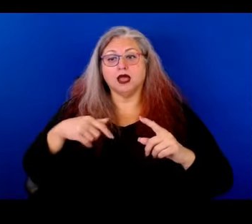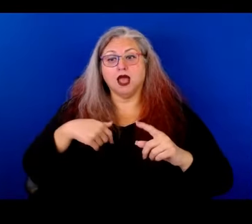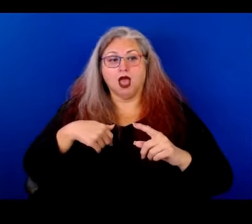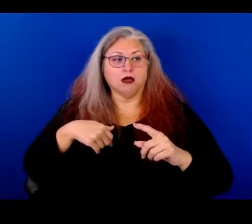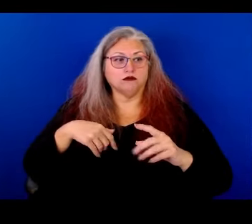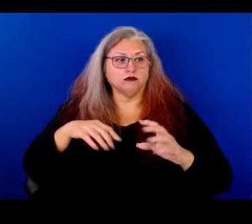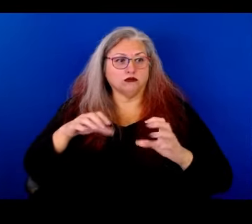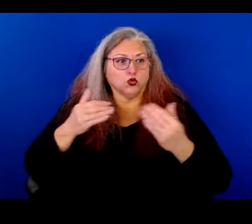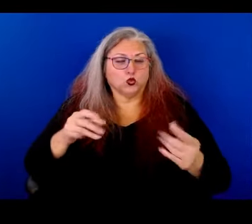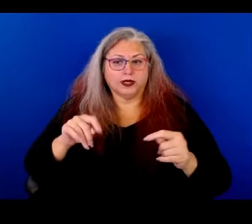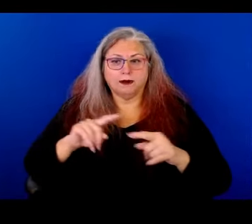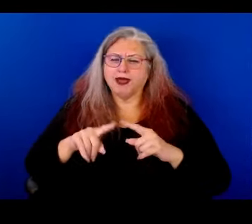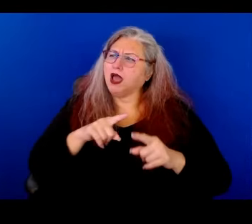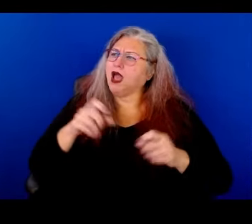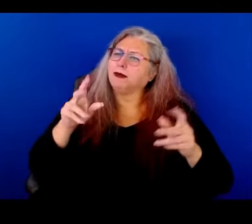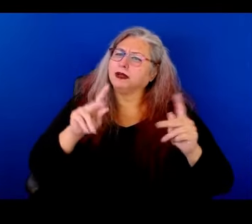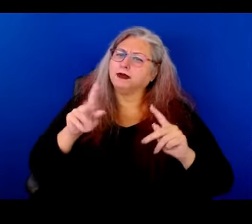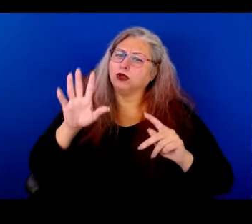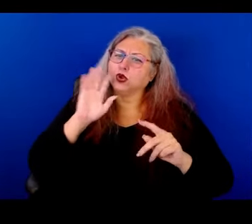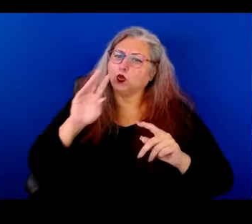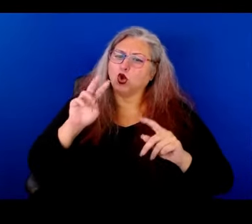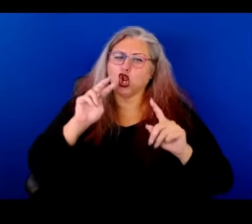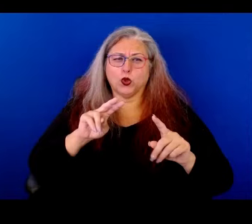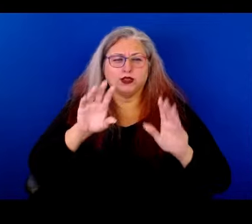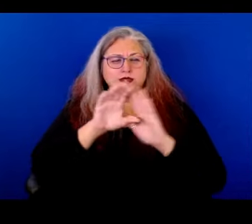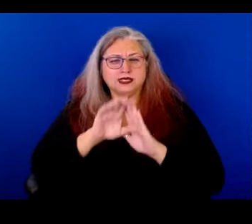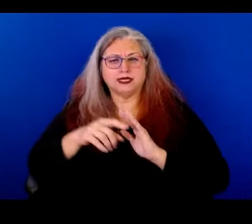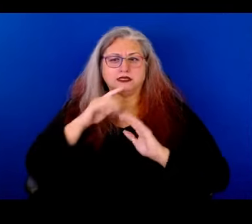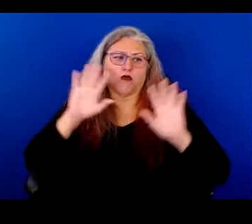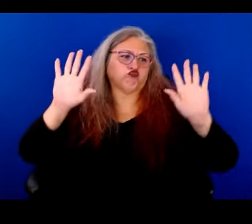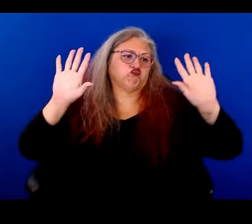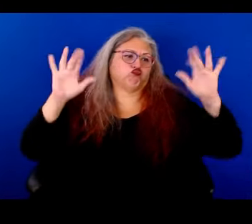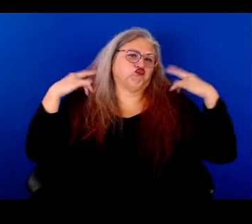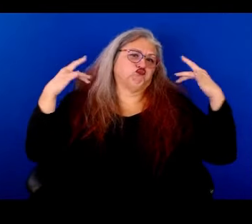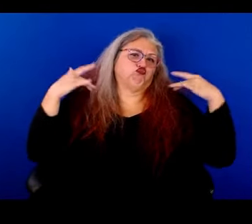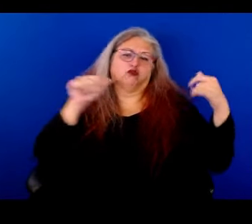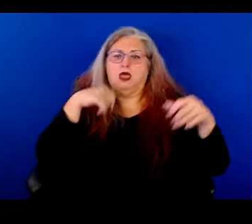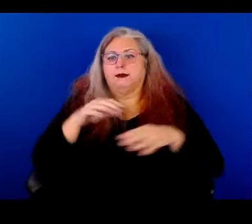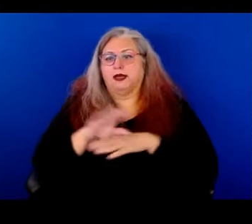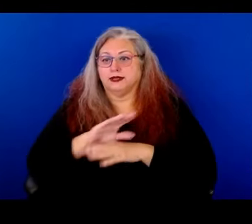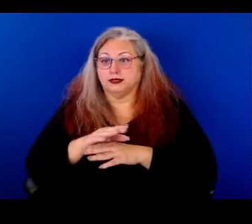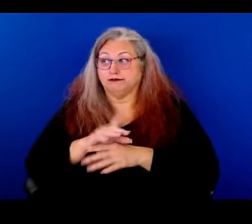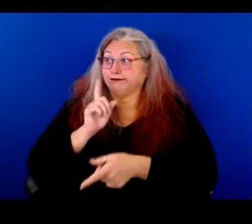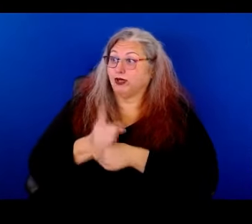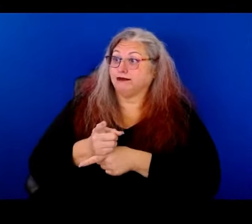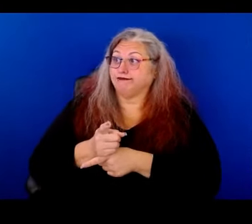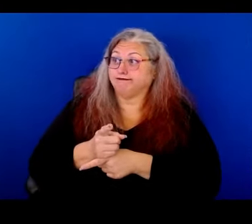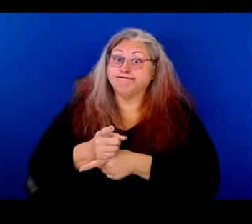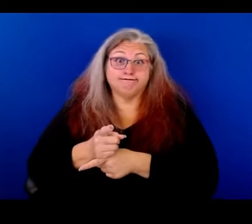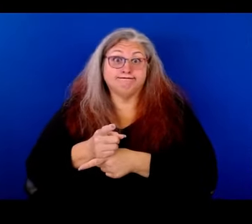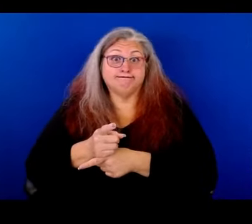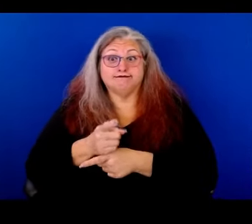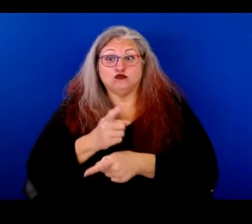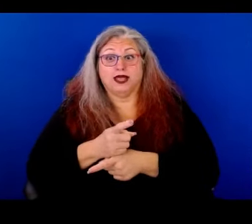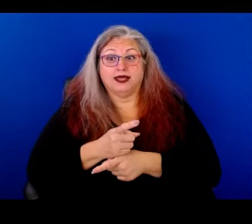have done it. But how many people would look at those images and say, not my business? Right. Yeah. When we